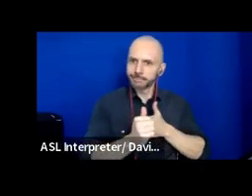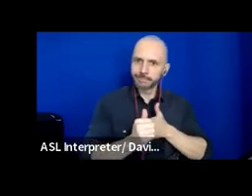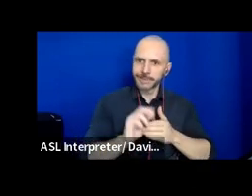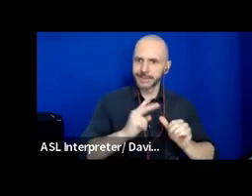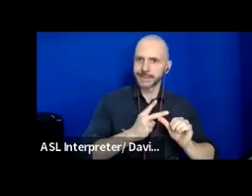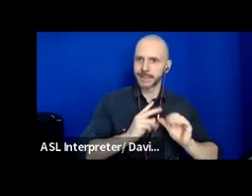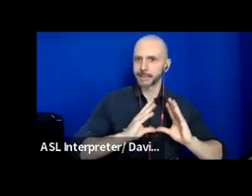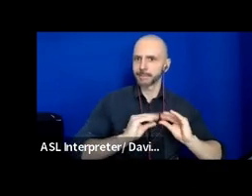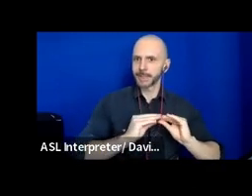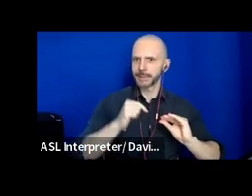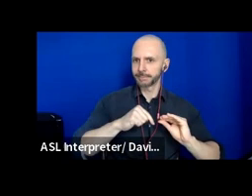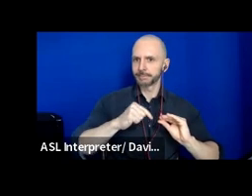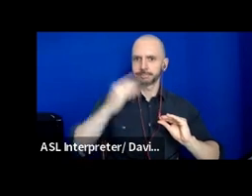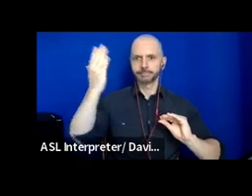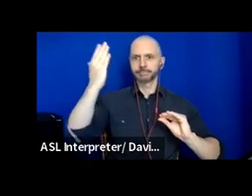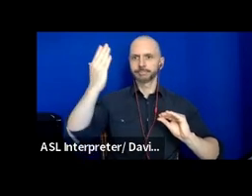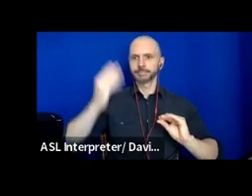forward.